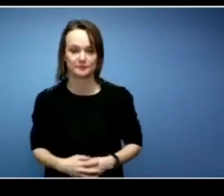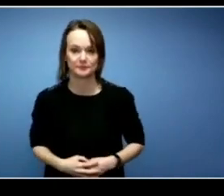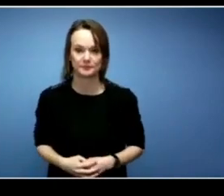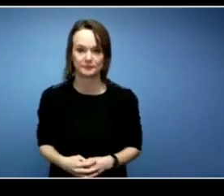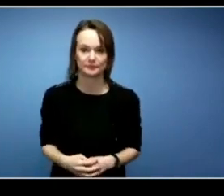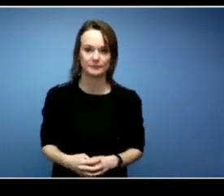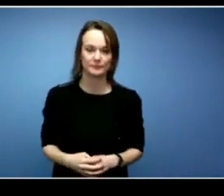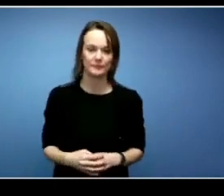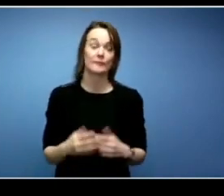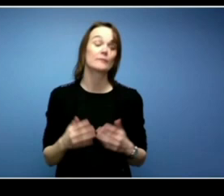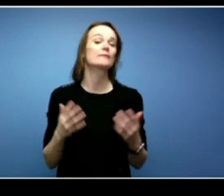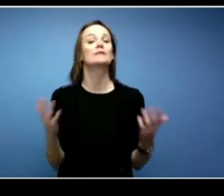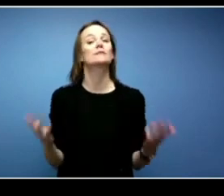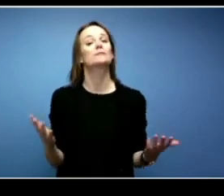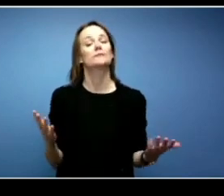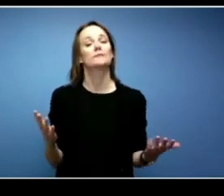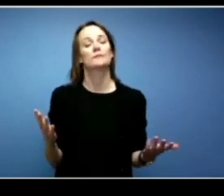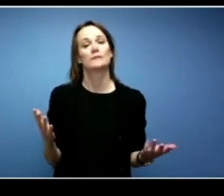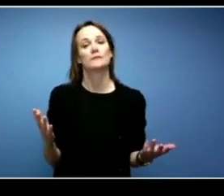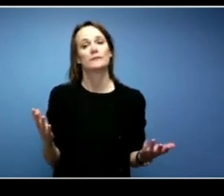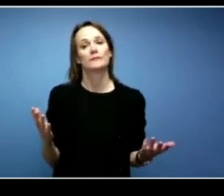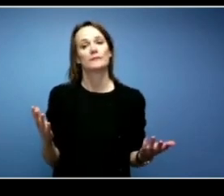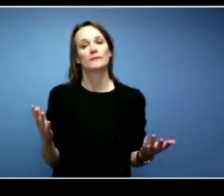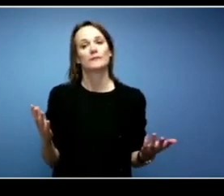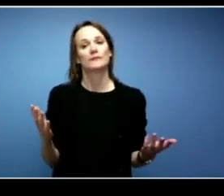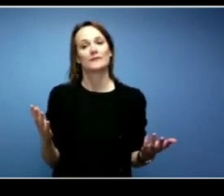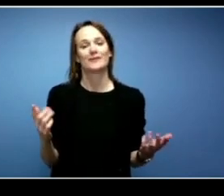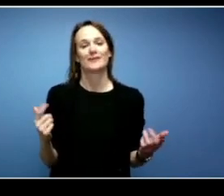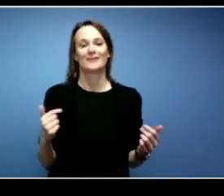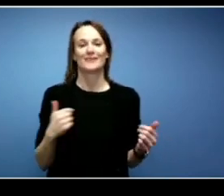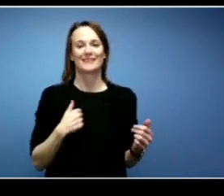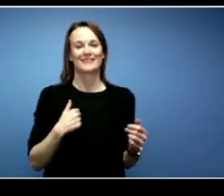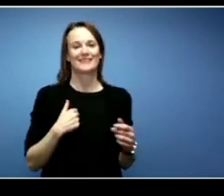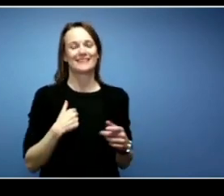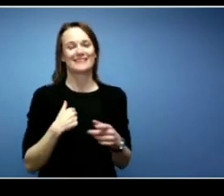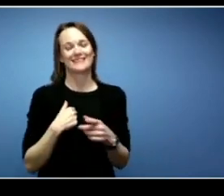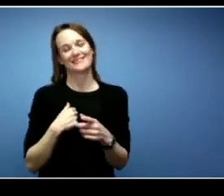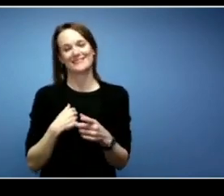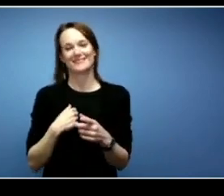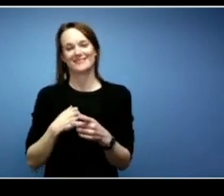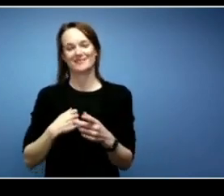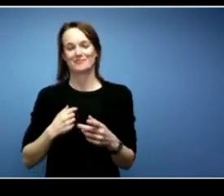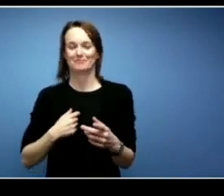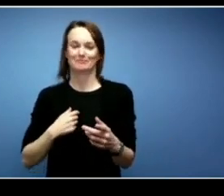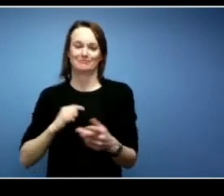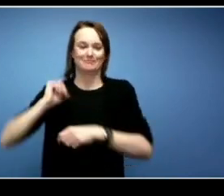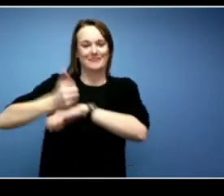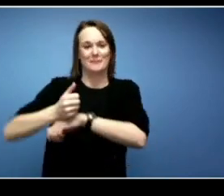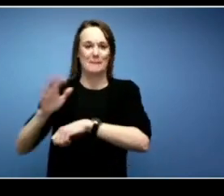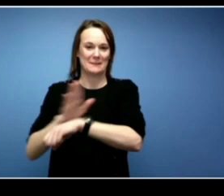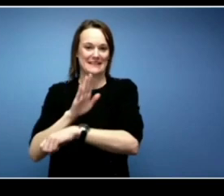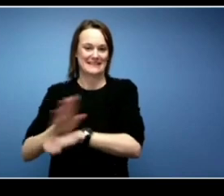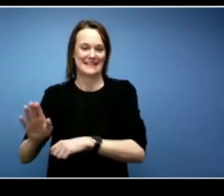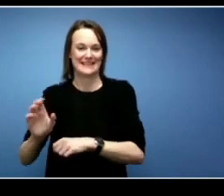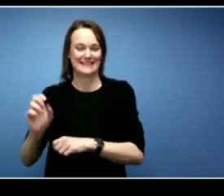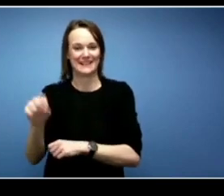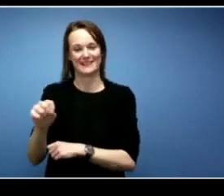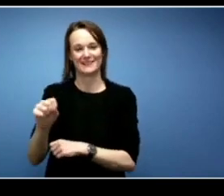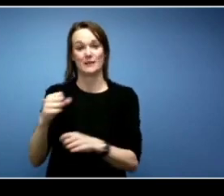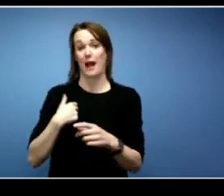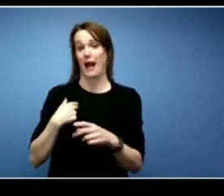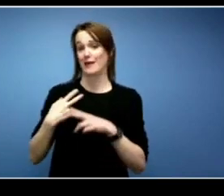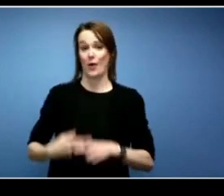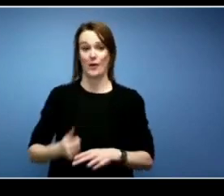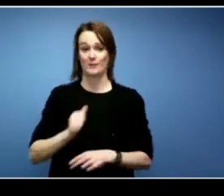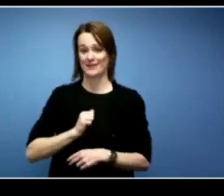consider myself a soulpreneur, which, I mean, it's not a very common term, but I think